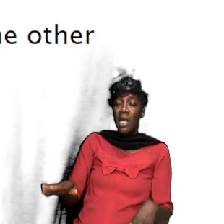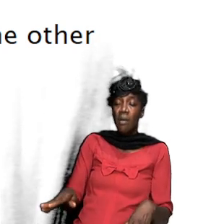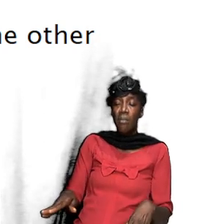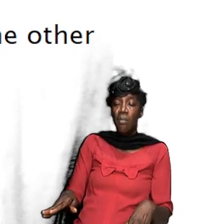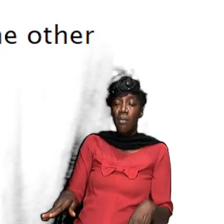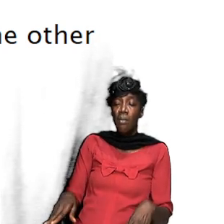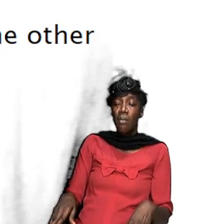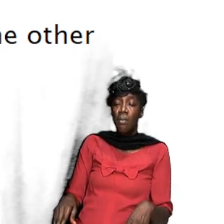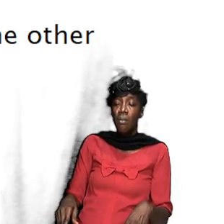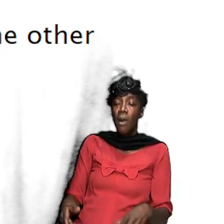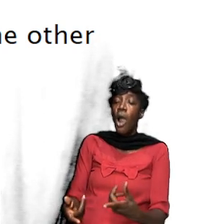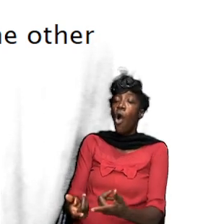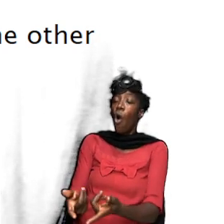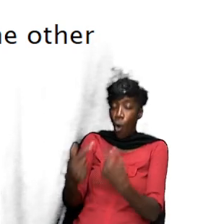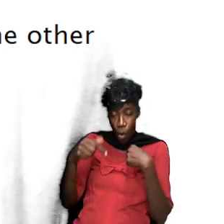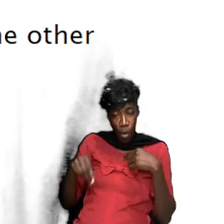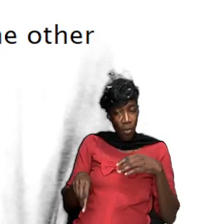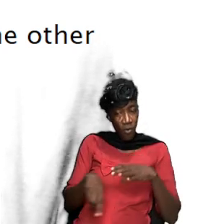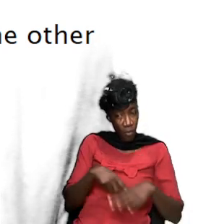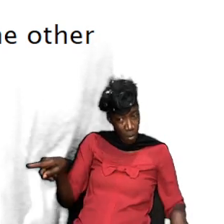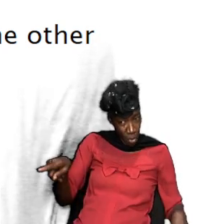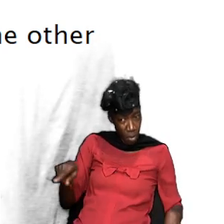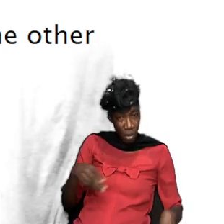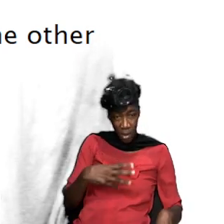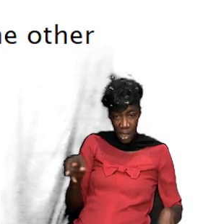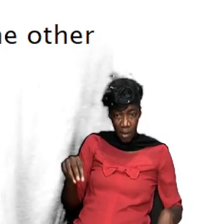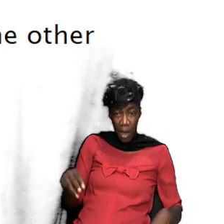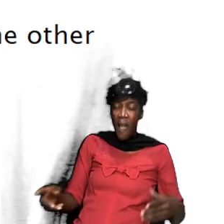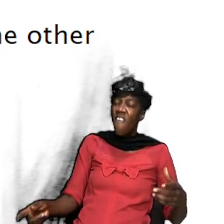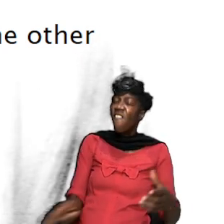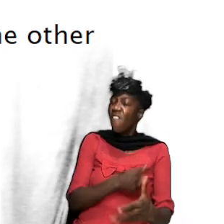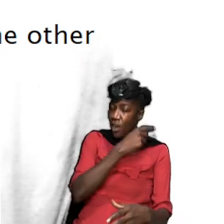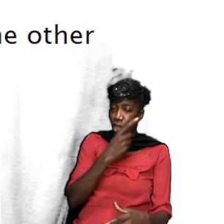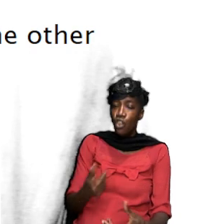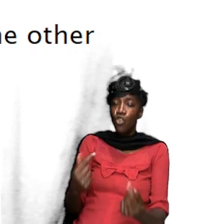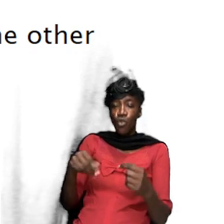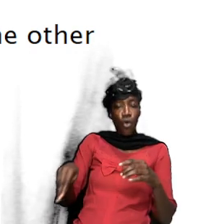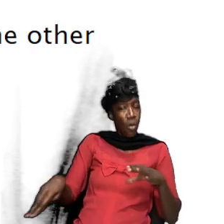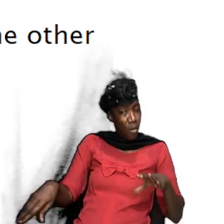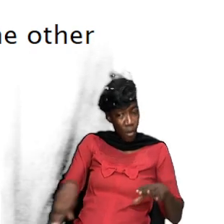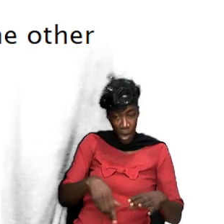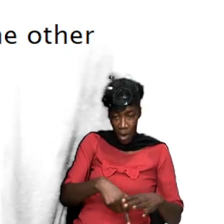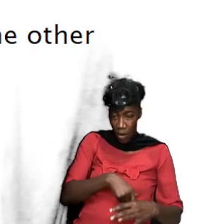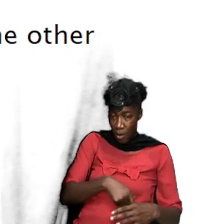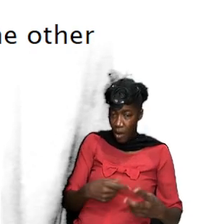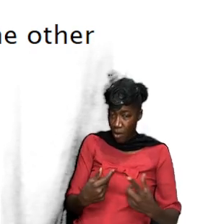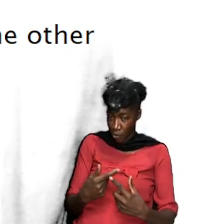say to you, you are my son or you are my daughter. You have to first come out from among them.